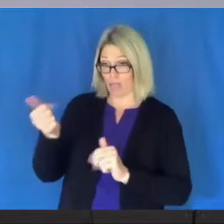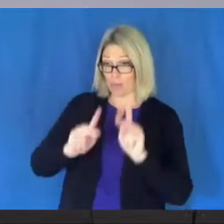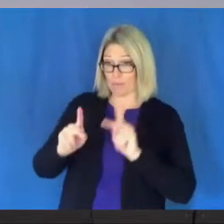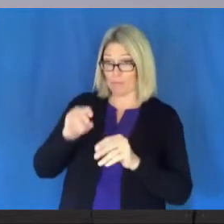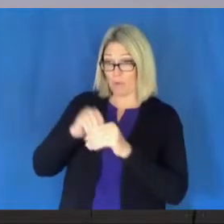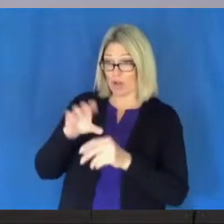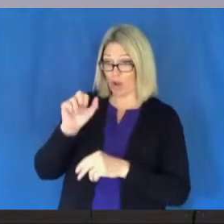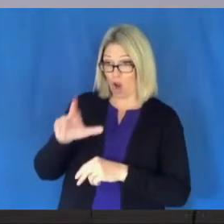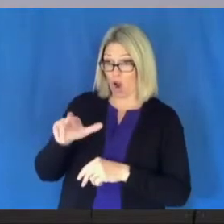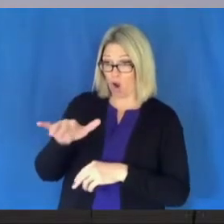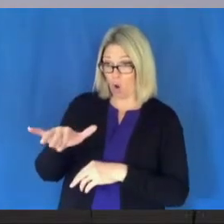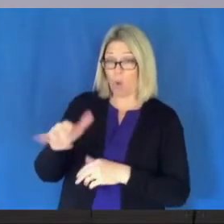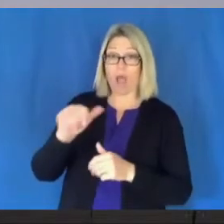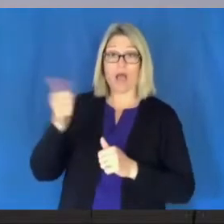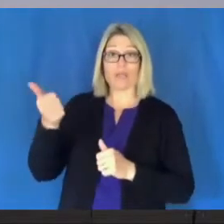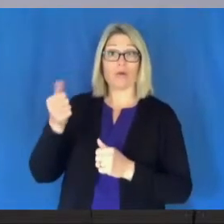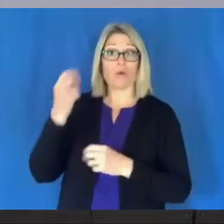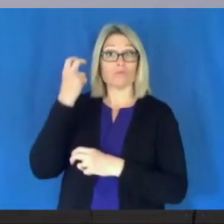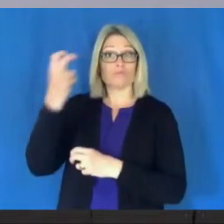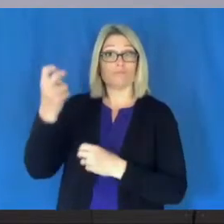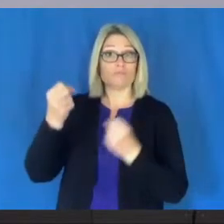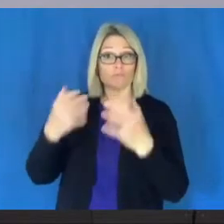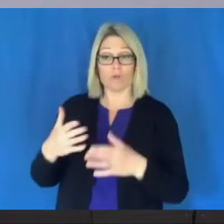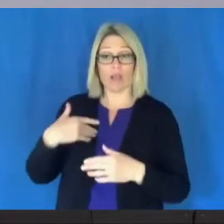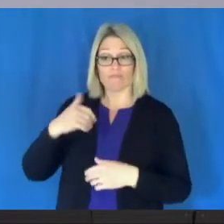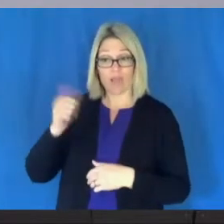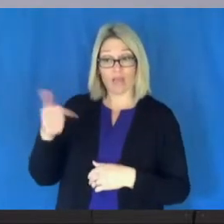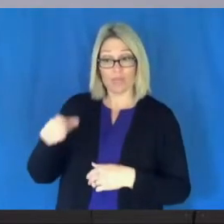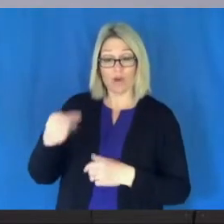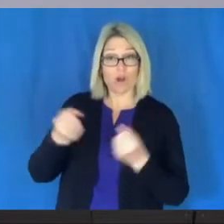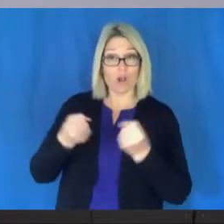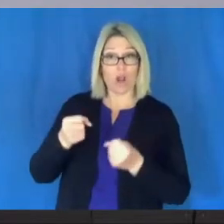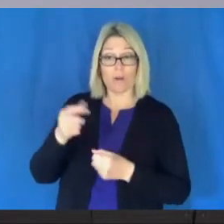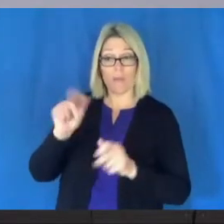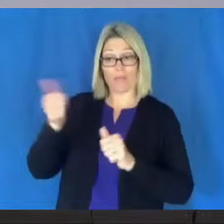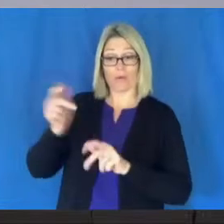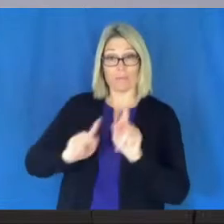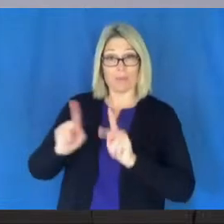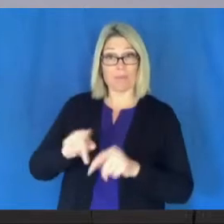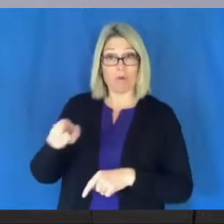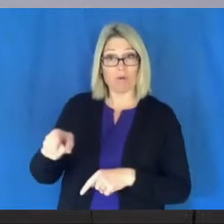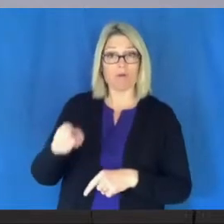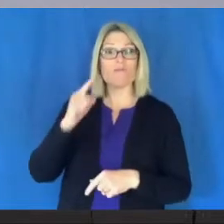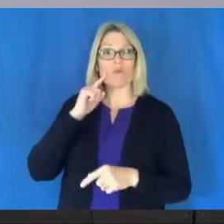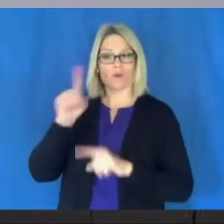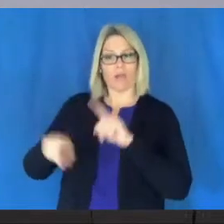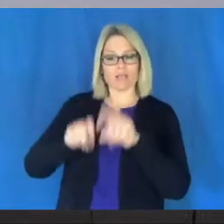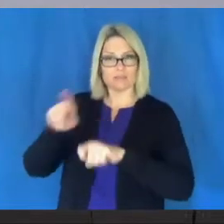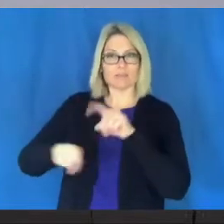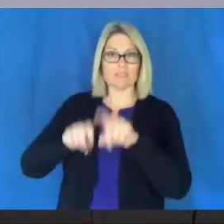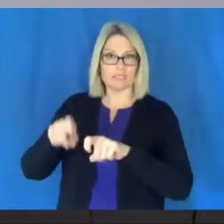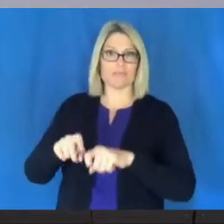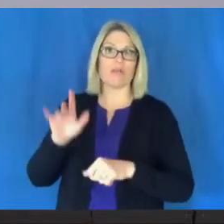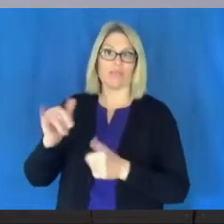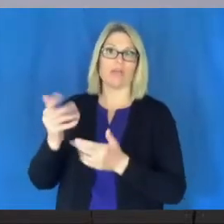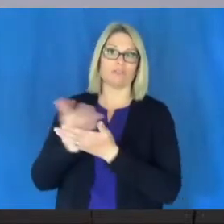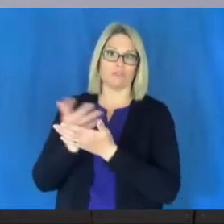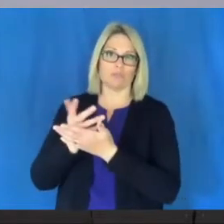And as part of the screening questions, so that's one part of